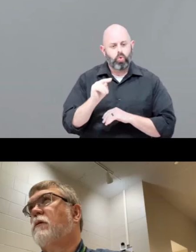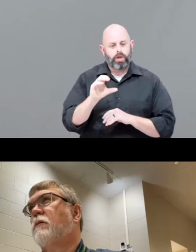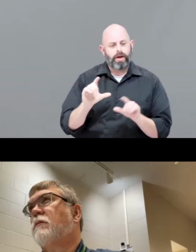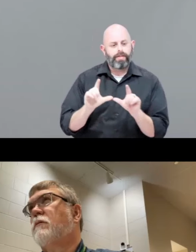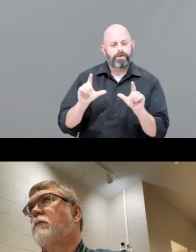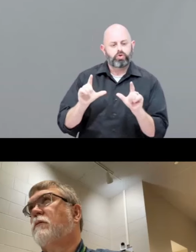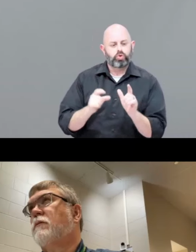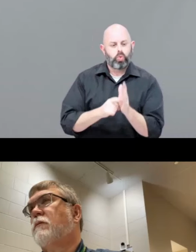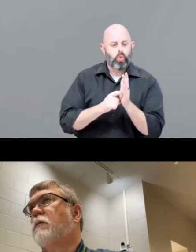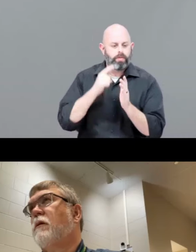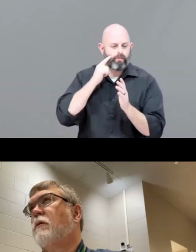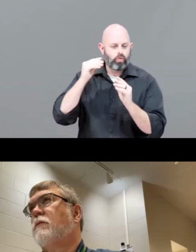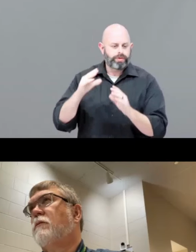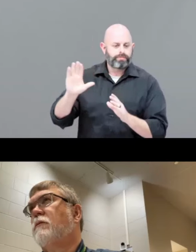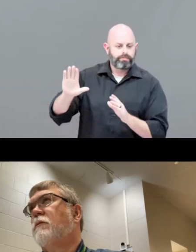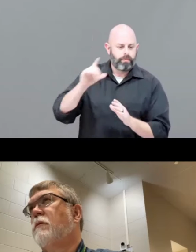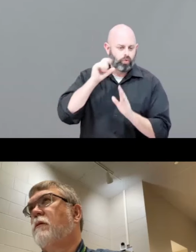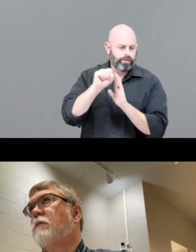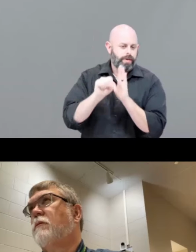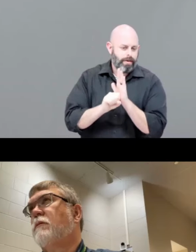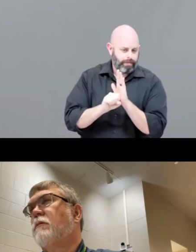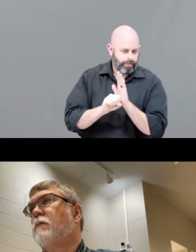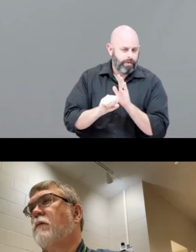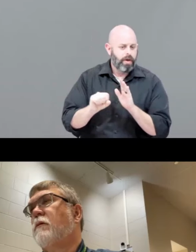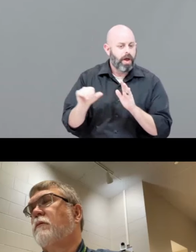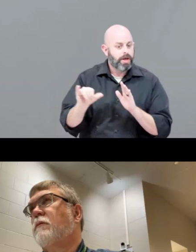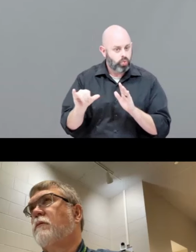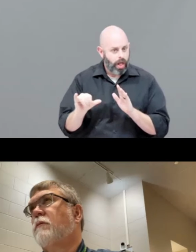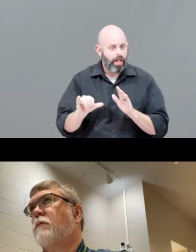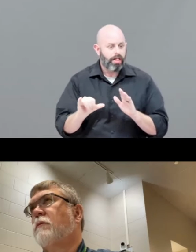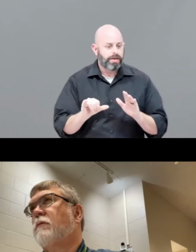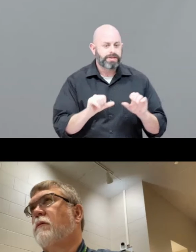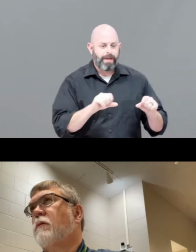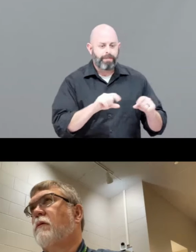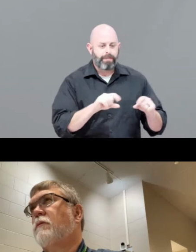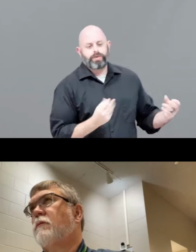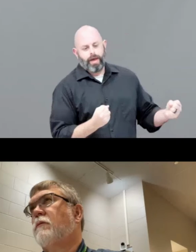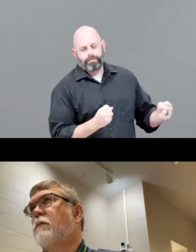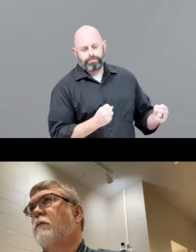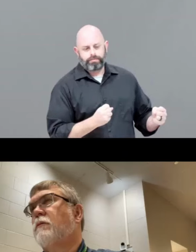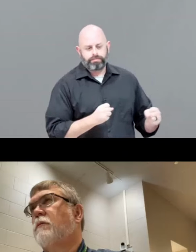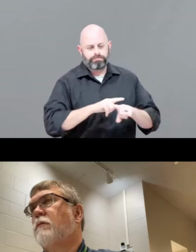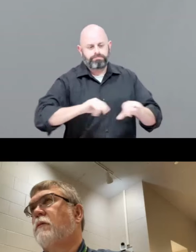licensure requirements for the state, as well as being able to sign. And